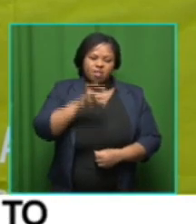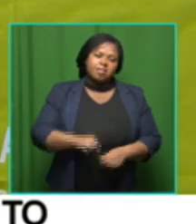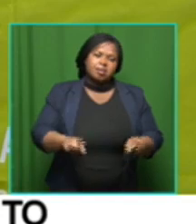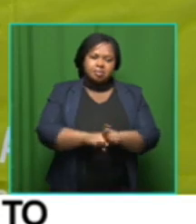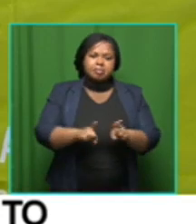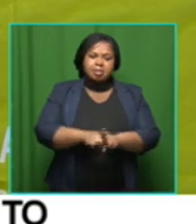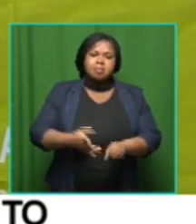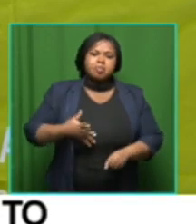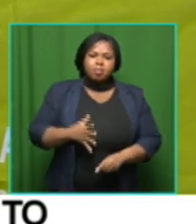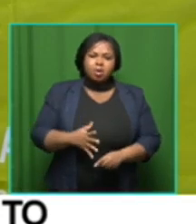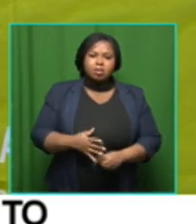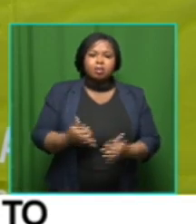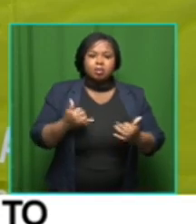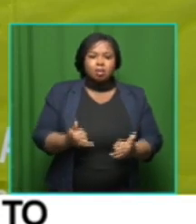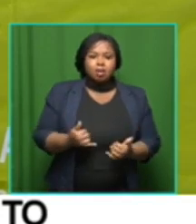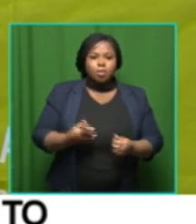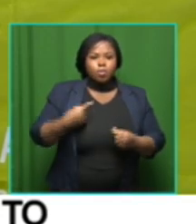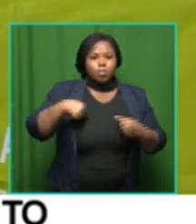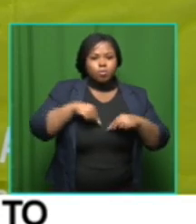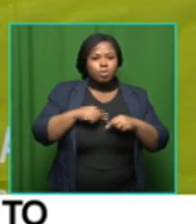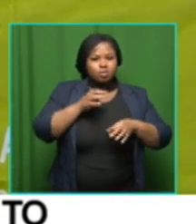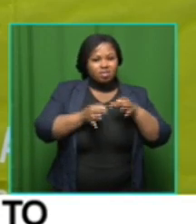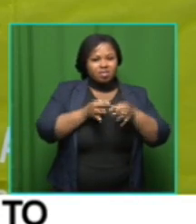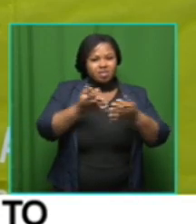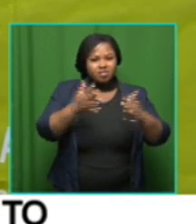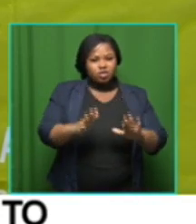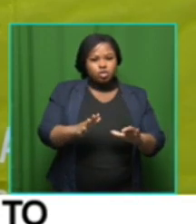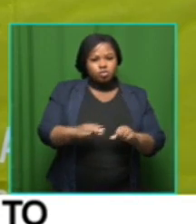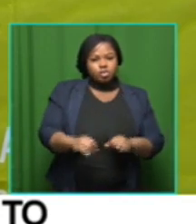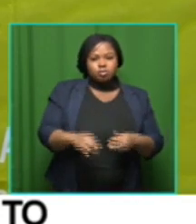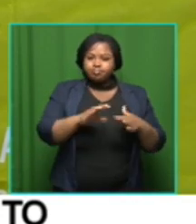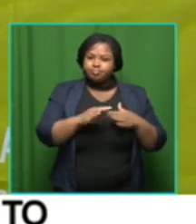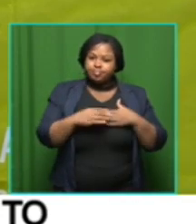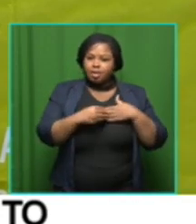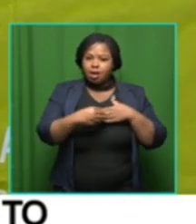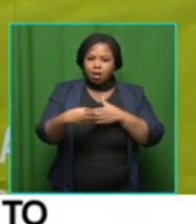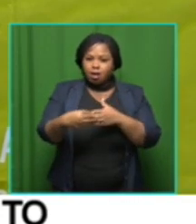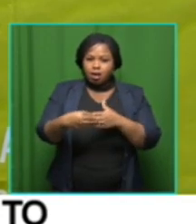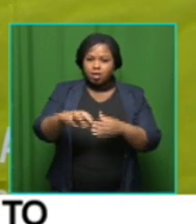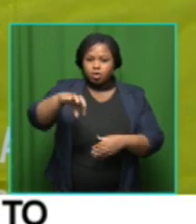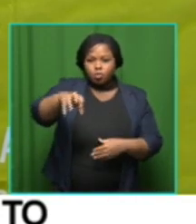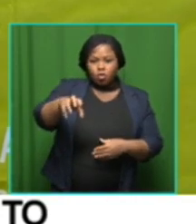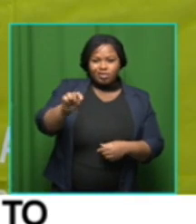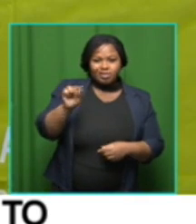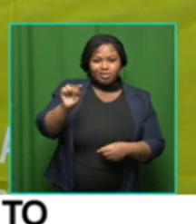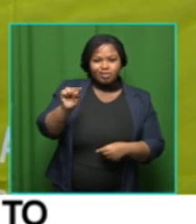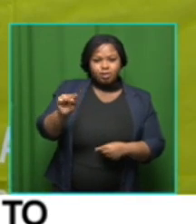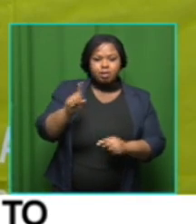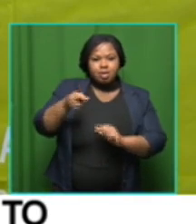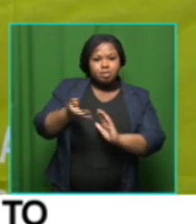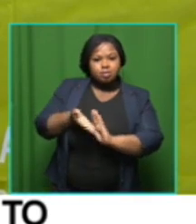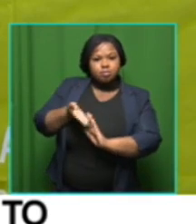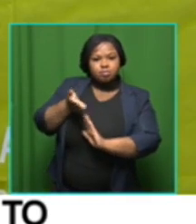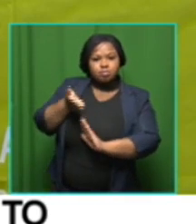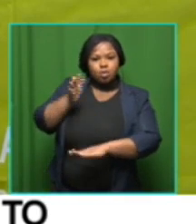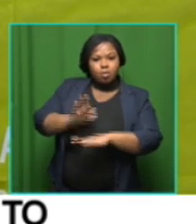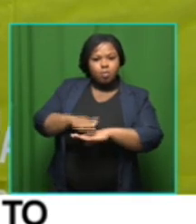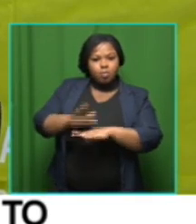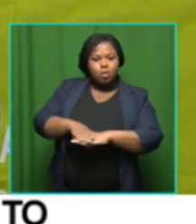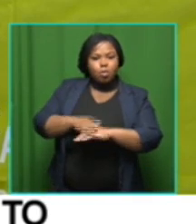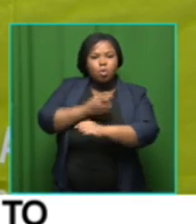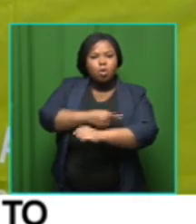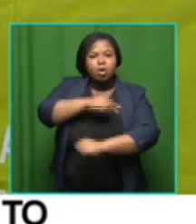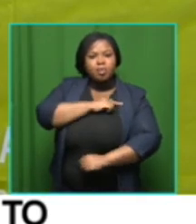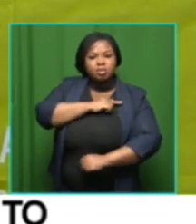So we've given allocations in terms of kind of guide in terms of provinces to say they need to increase and make sure that they've got